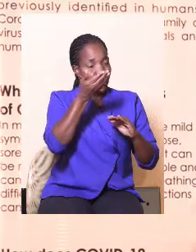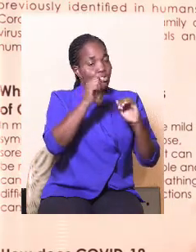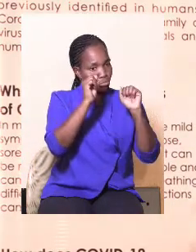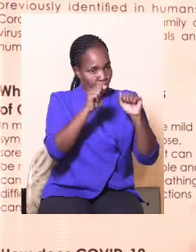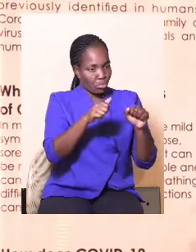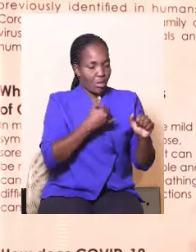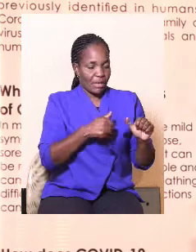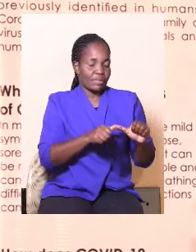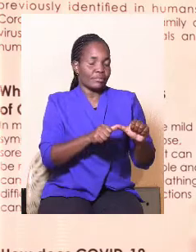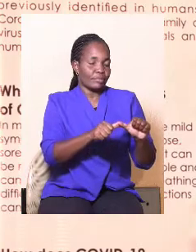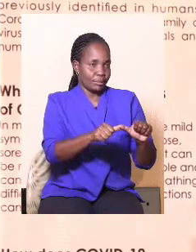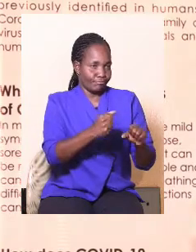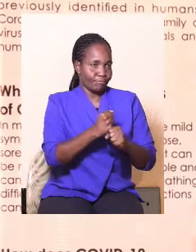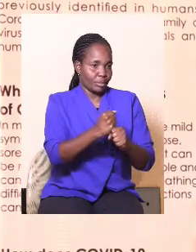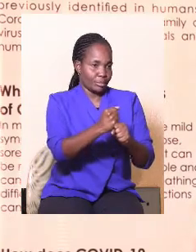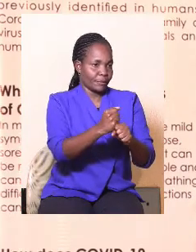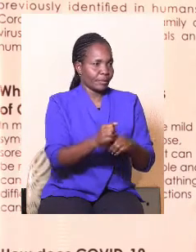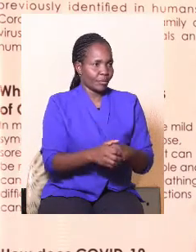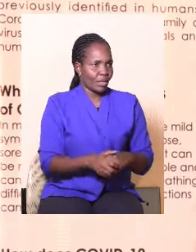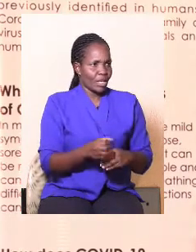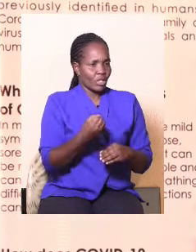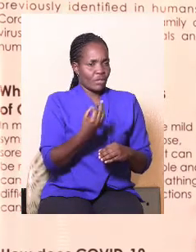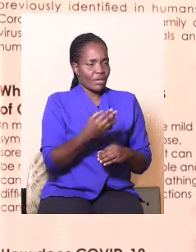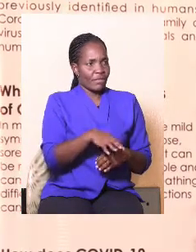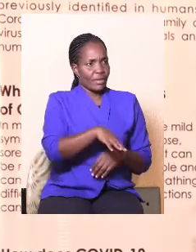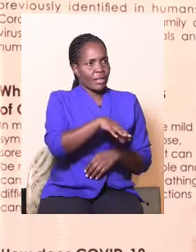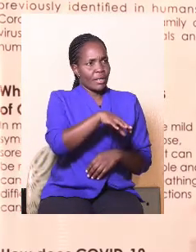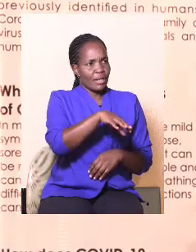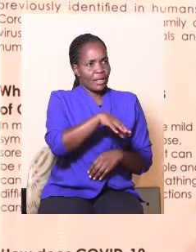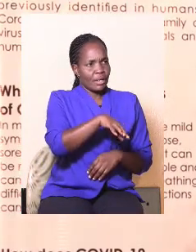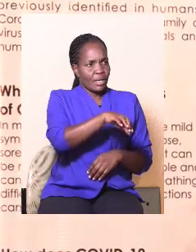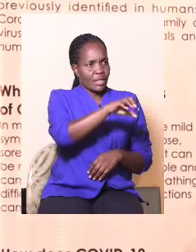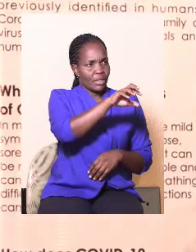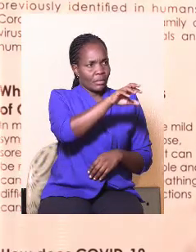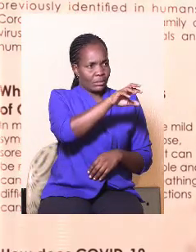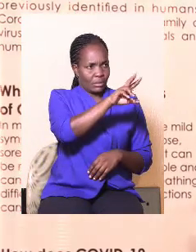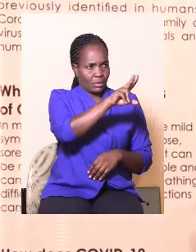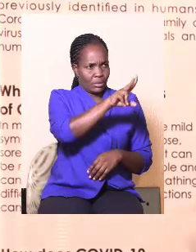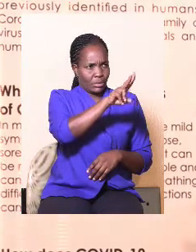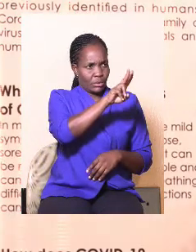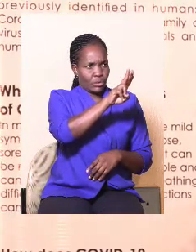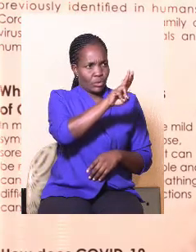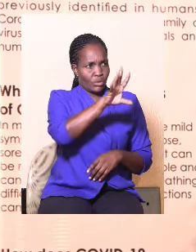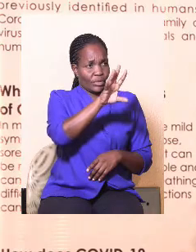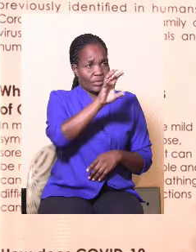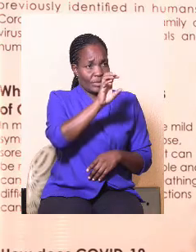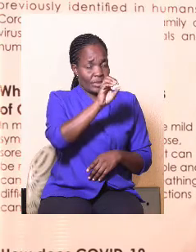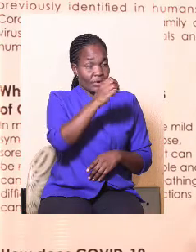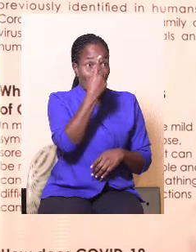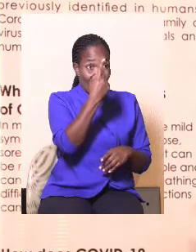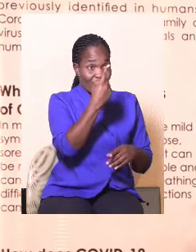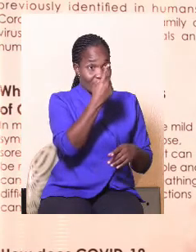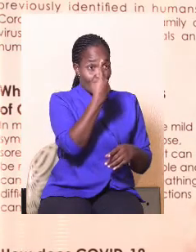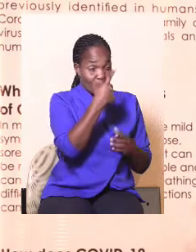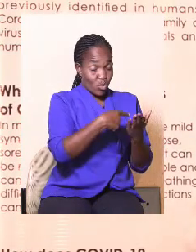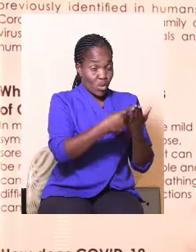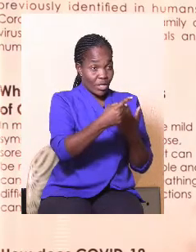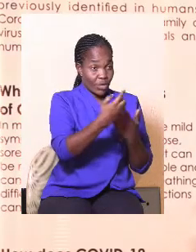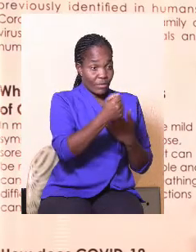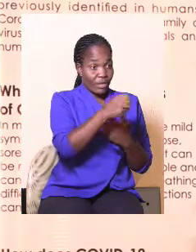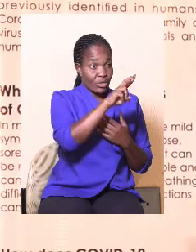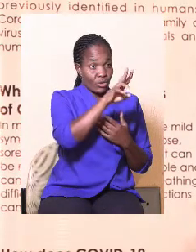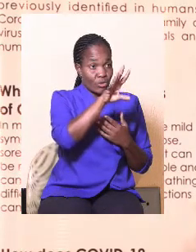survive. So if you multiply 250 per week, and that's per week, 250 per